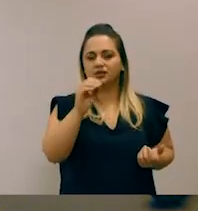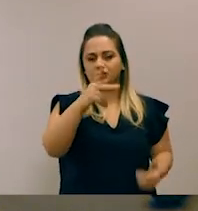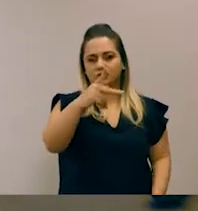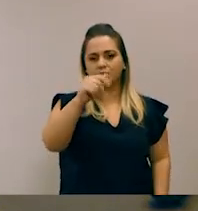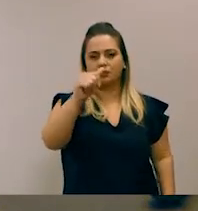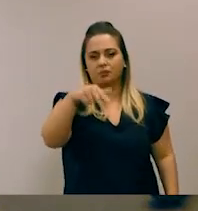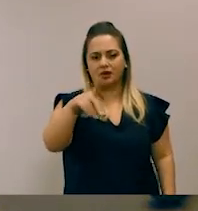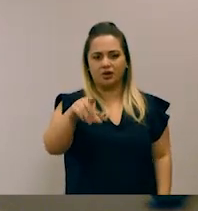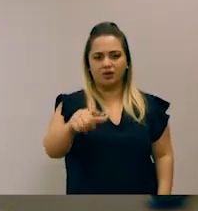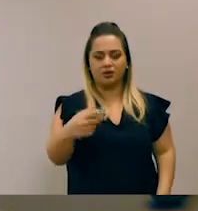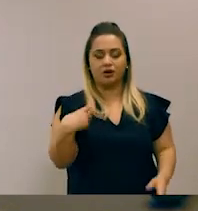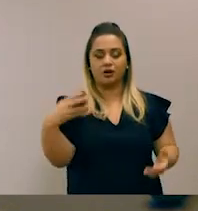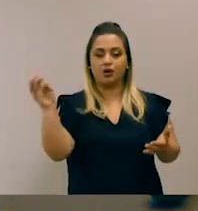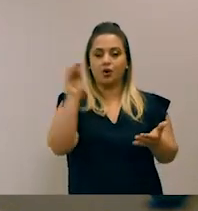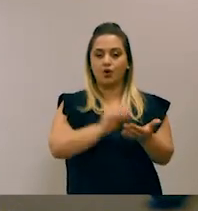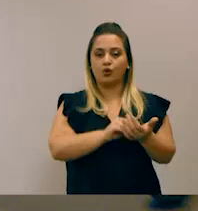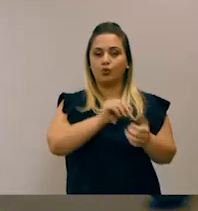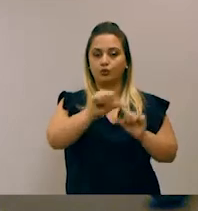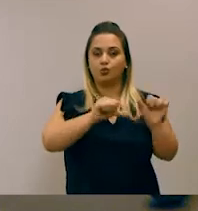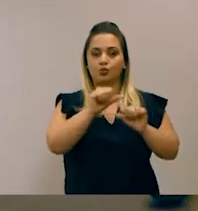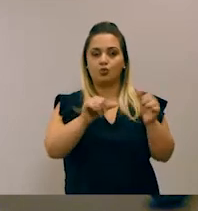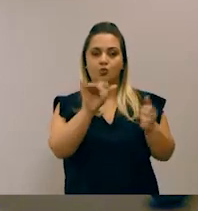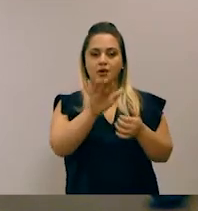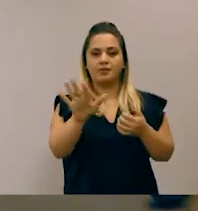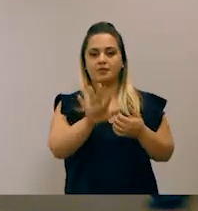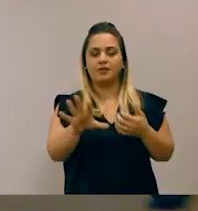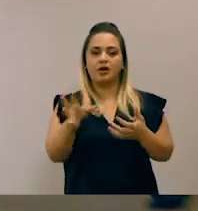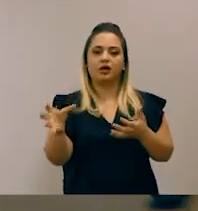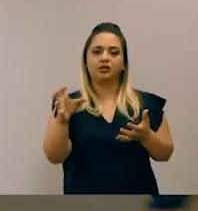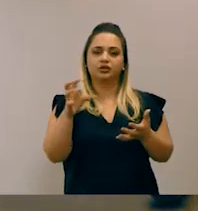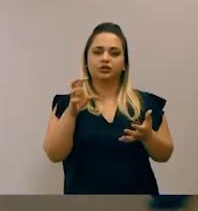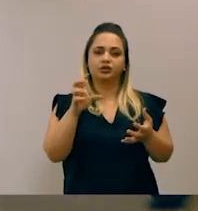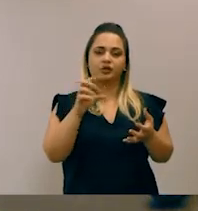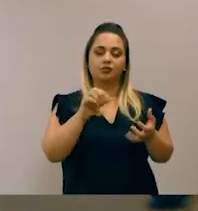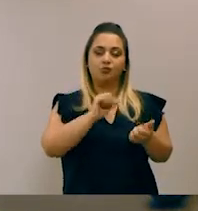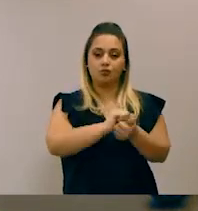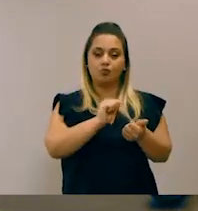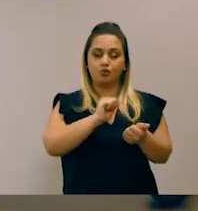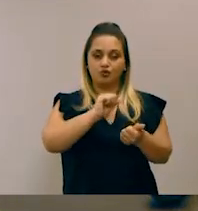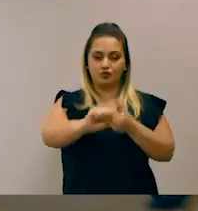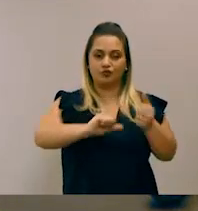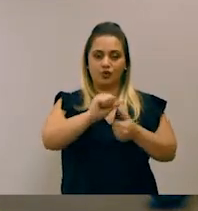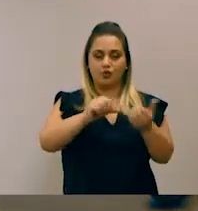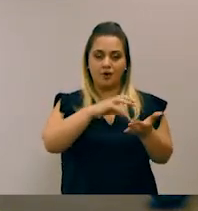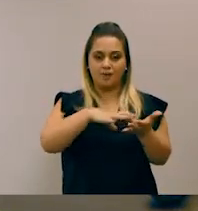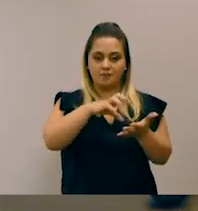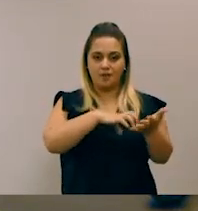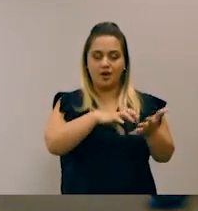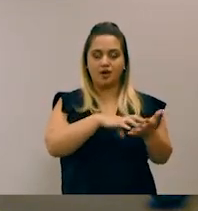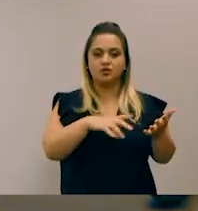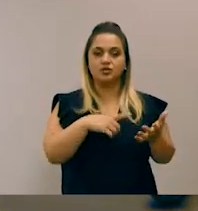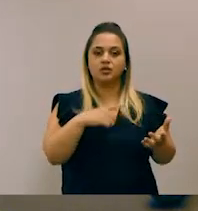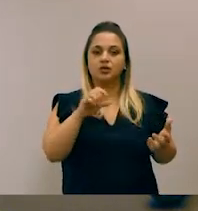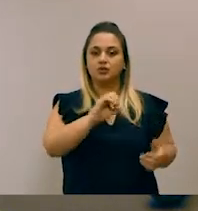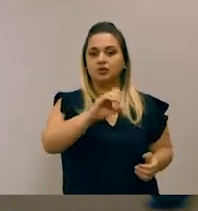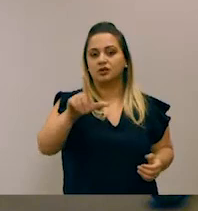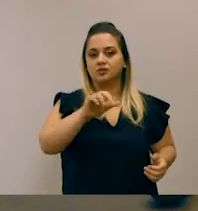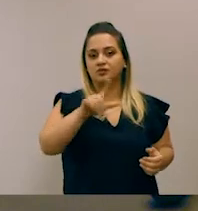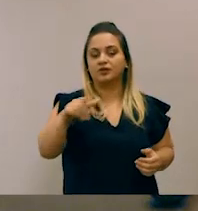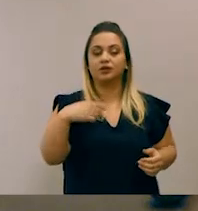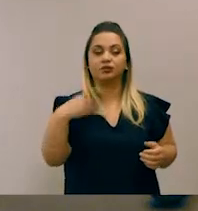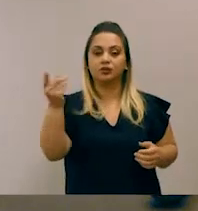classifier. So there was a panda. So they used that noise there, and you didn't see the noise, and the classifier would get